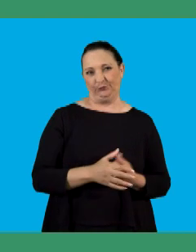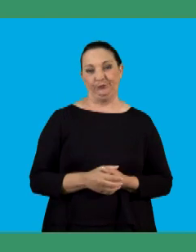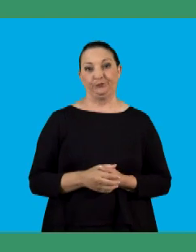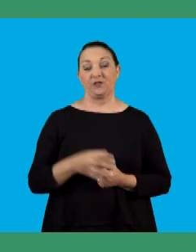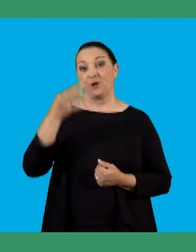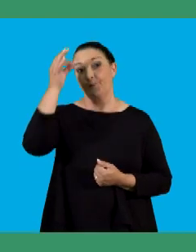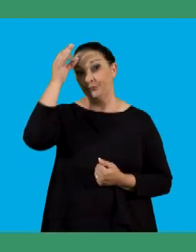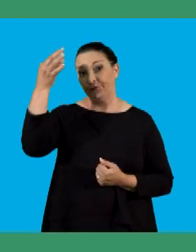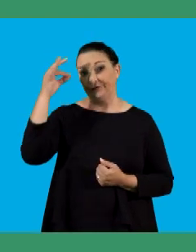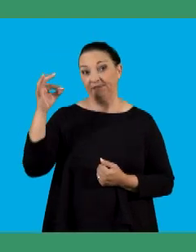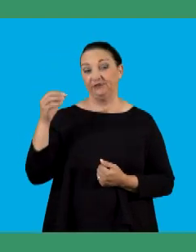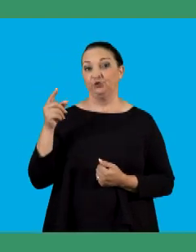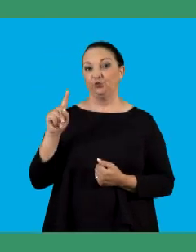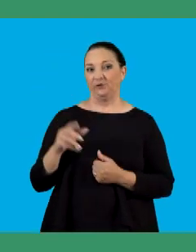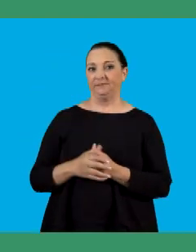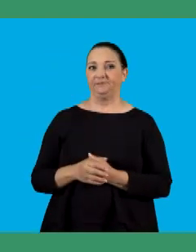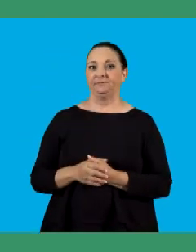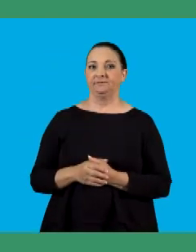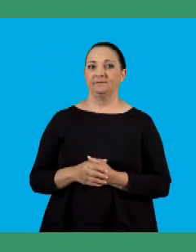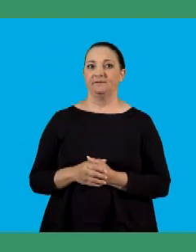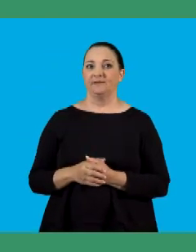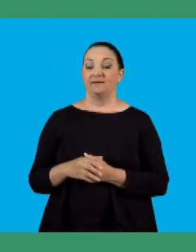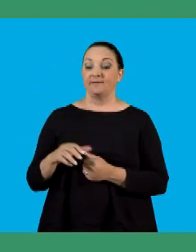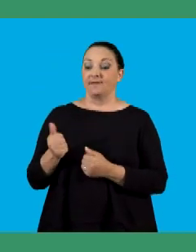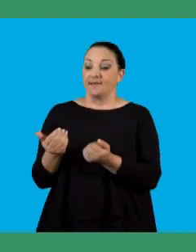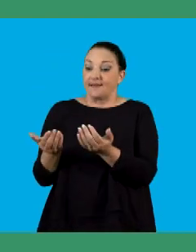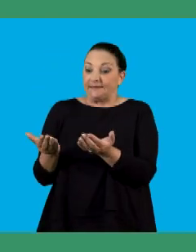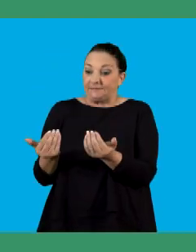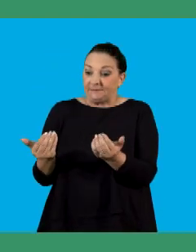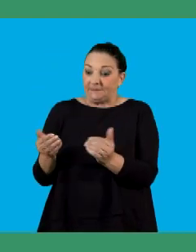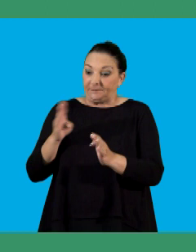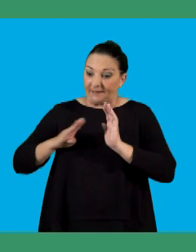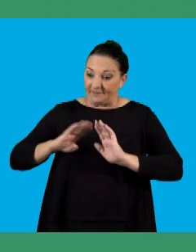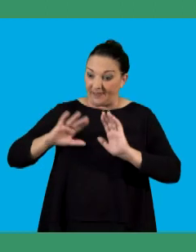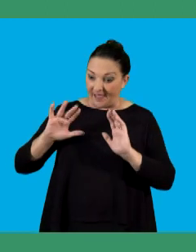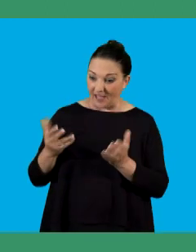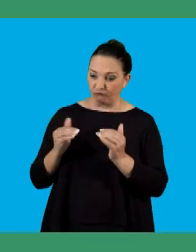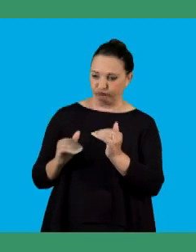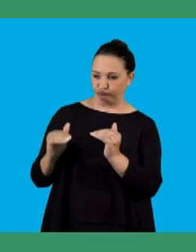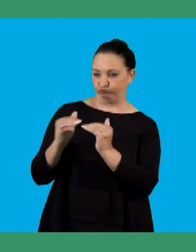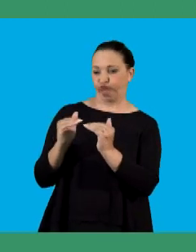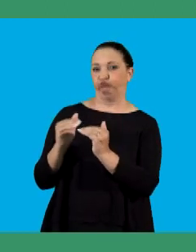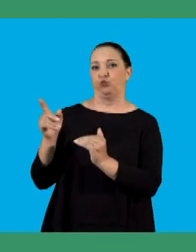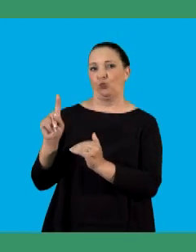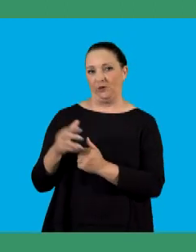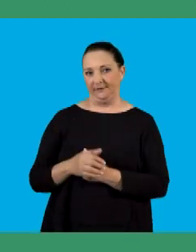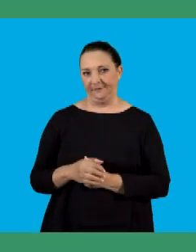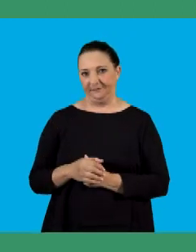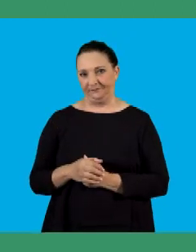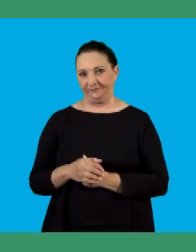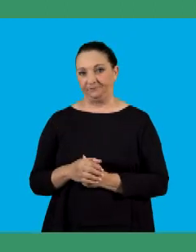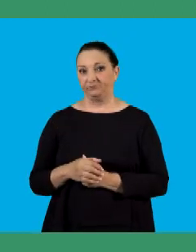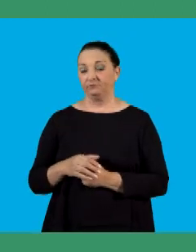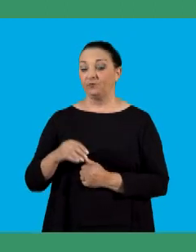And then professional behavior is a set of expected behavior. Now here we are told